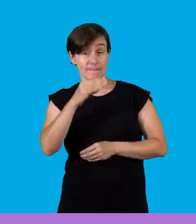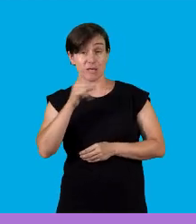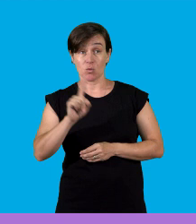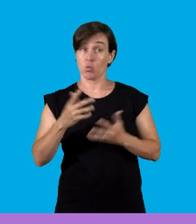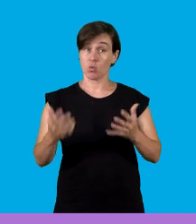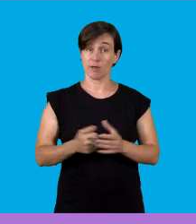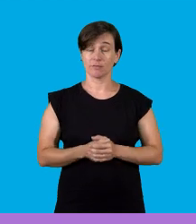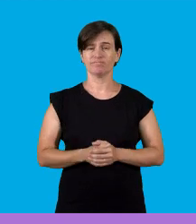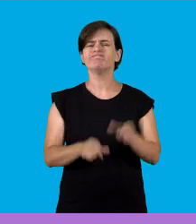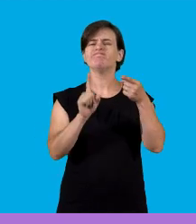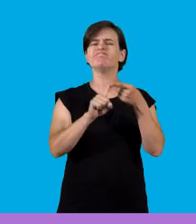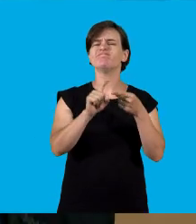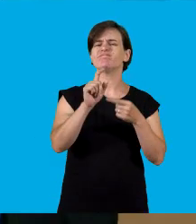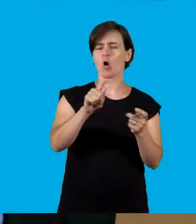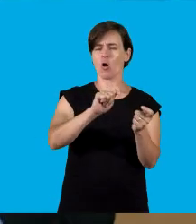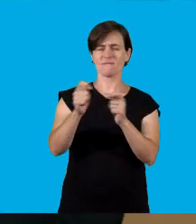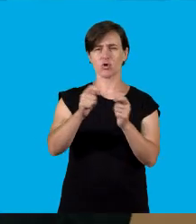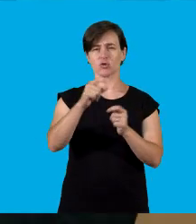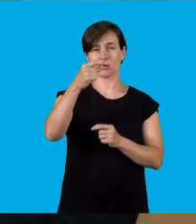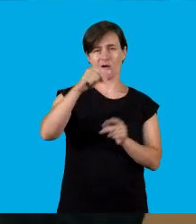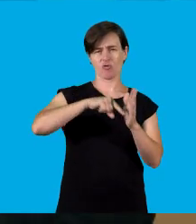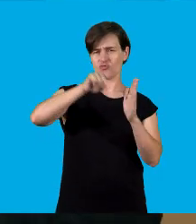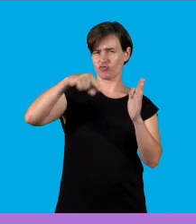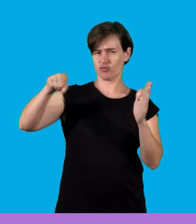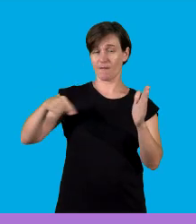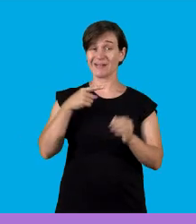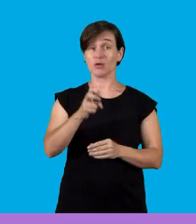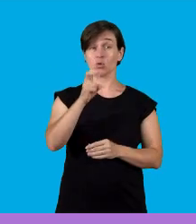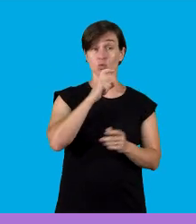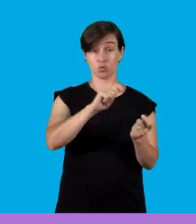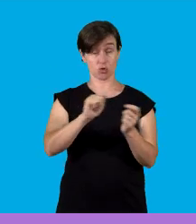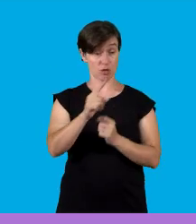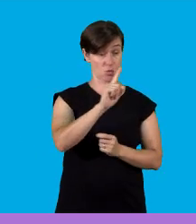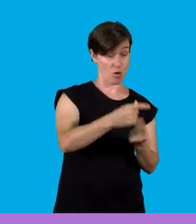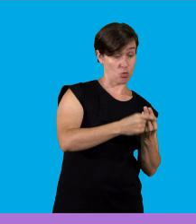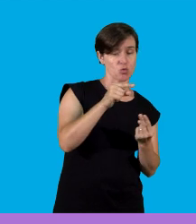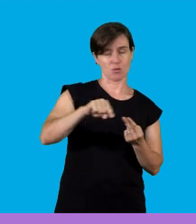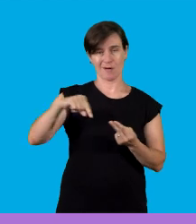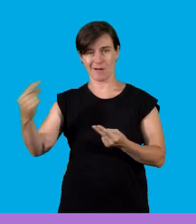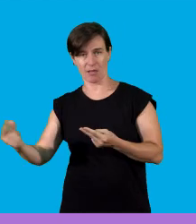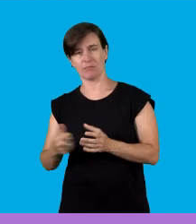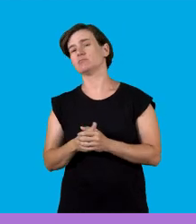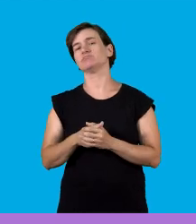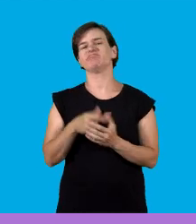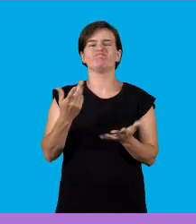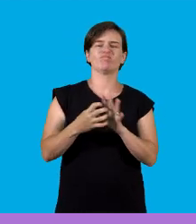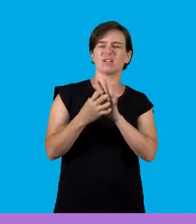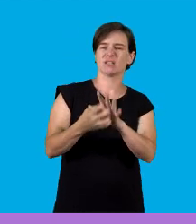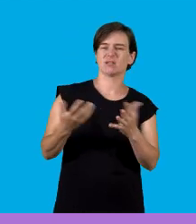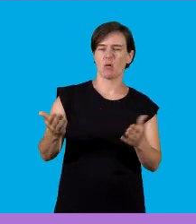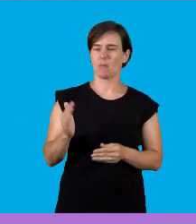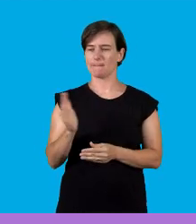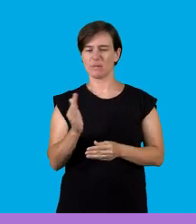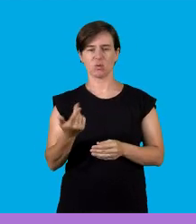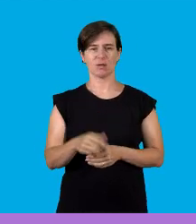know. So I said here a conversion graph, right? It is used to change one unit into another. Okay, this could be changing,